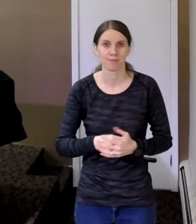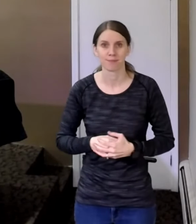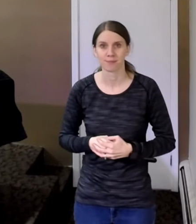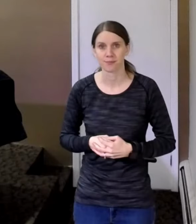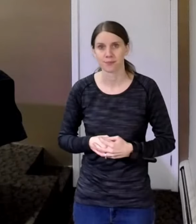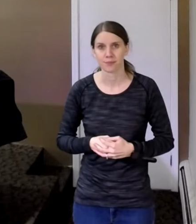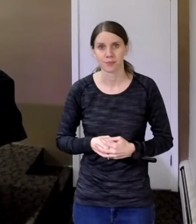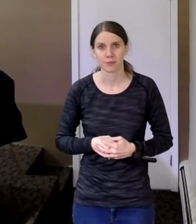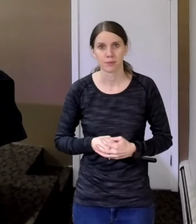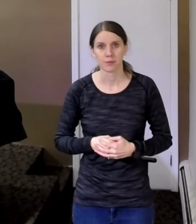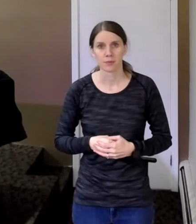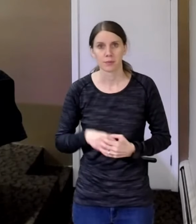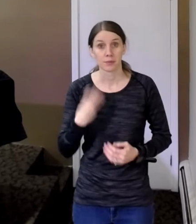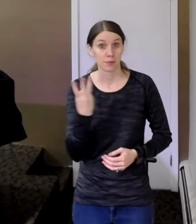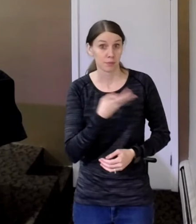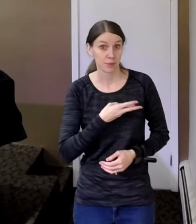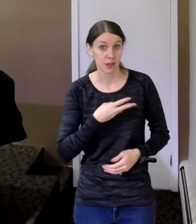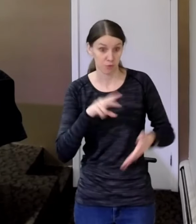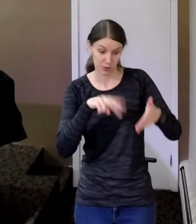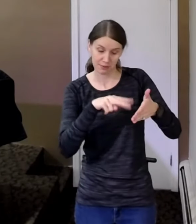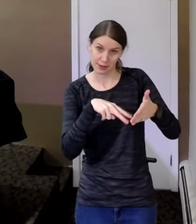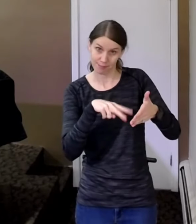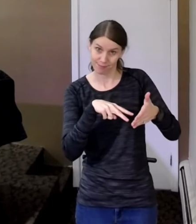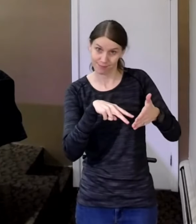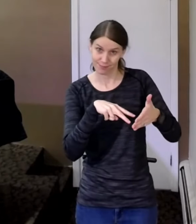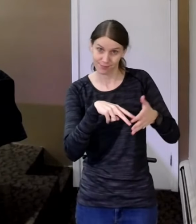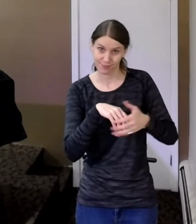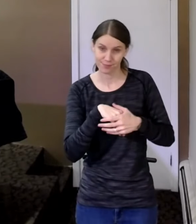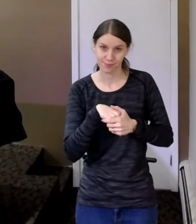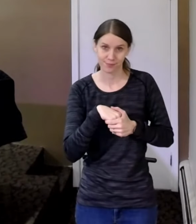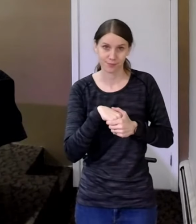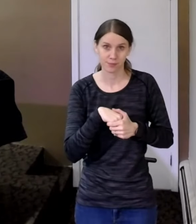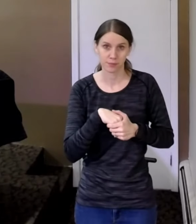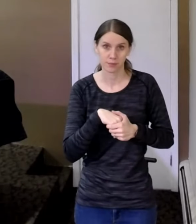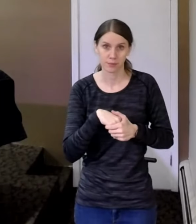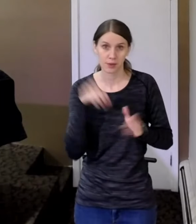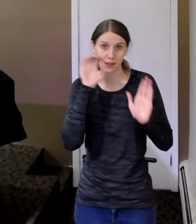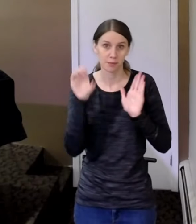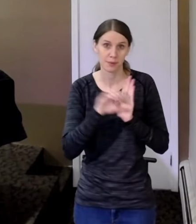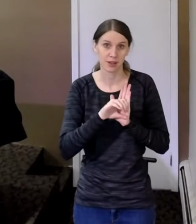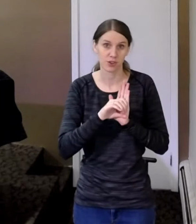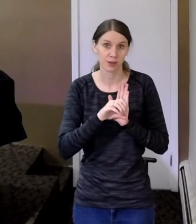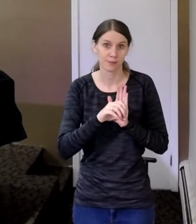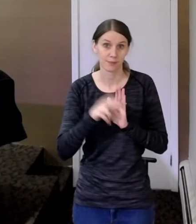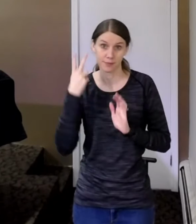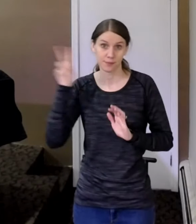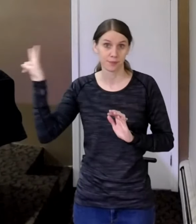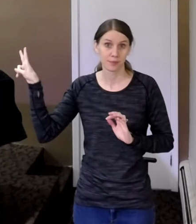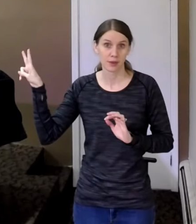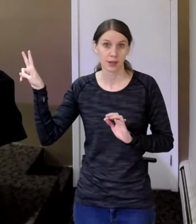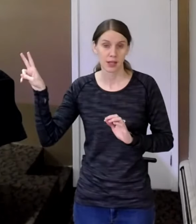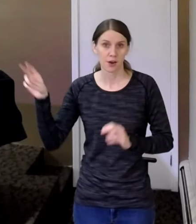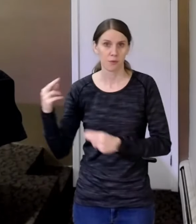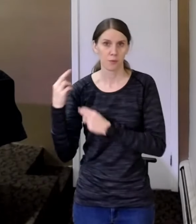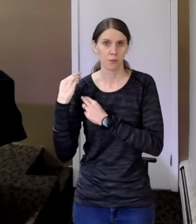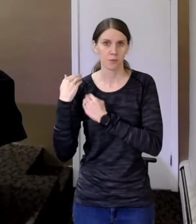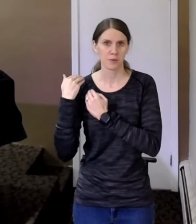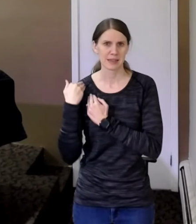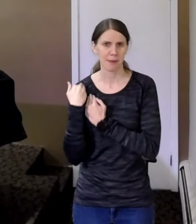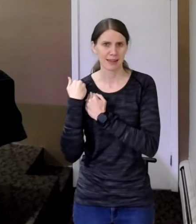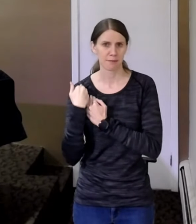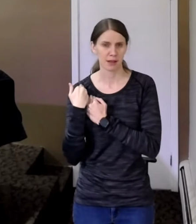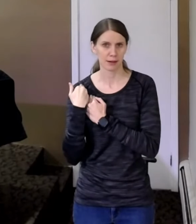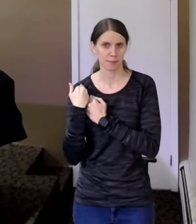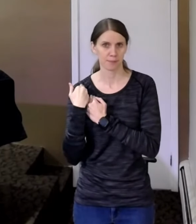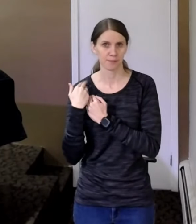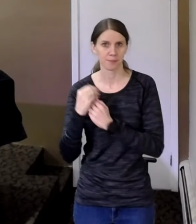We see here on the picture that I put up there, it says responsibility.